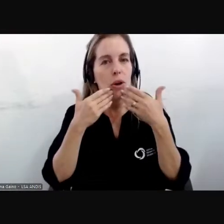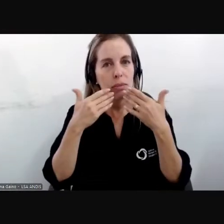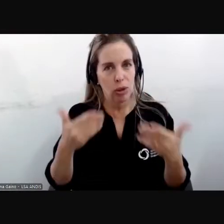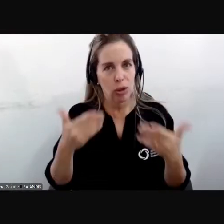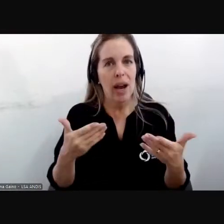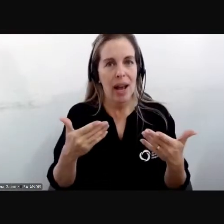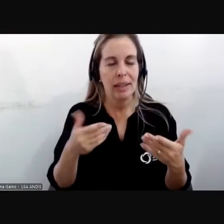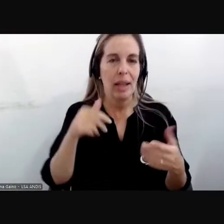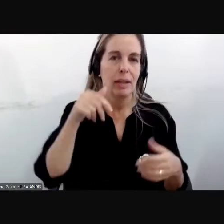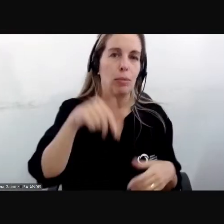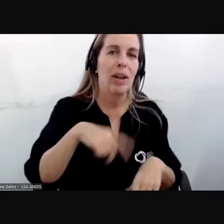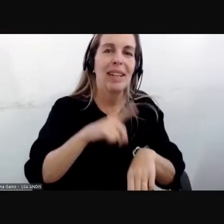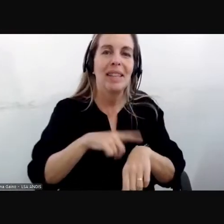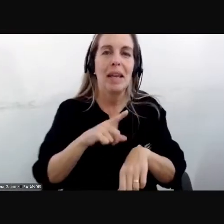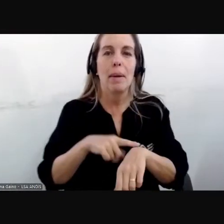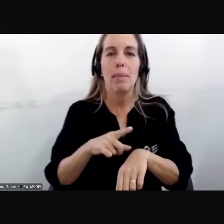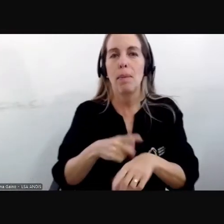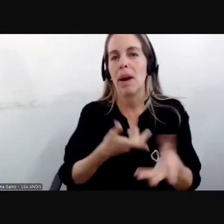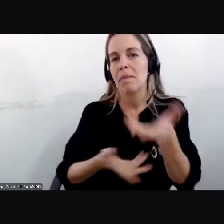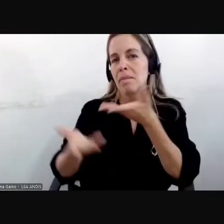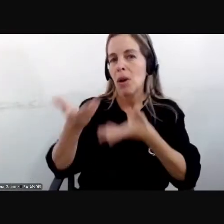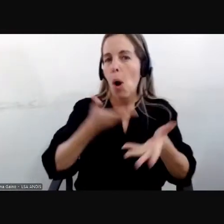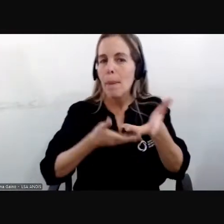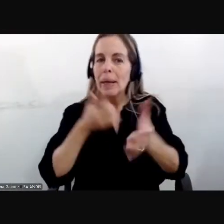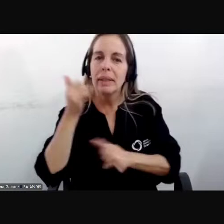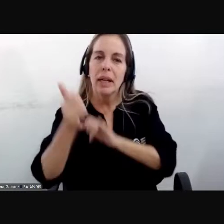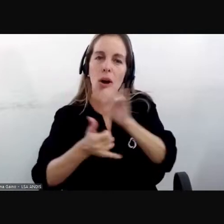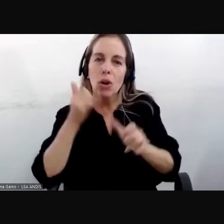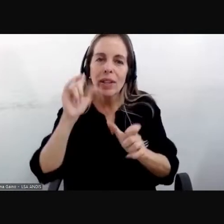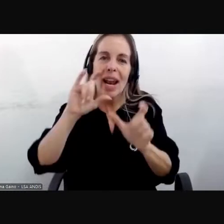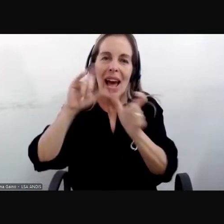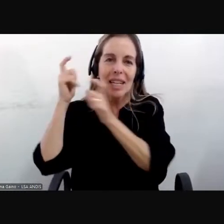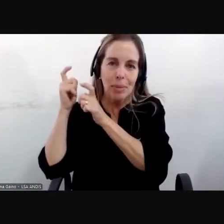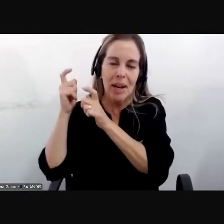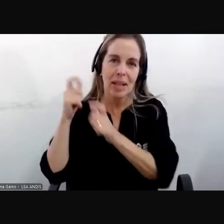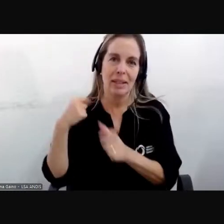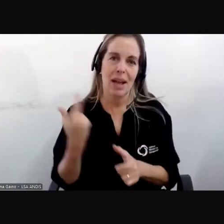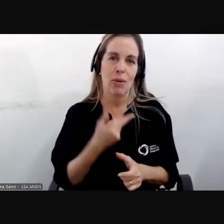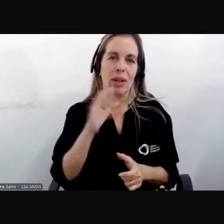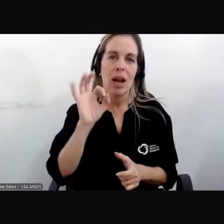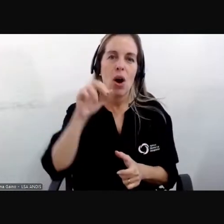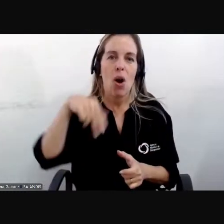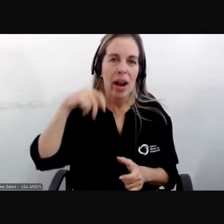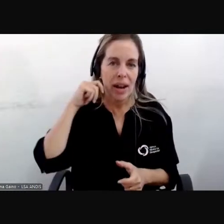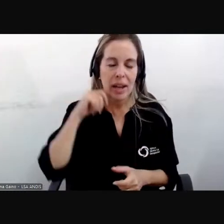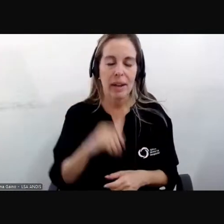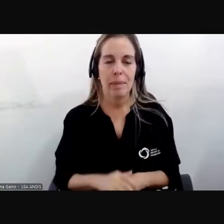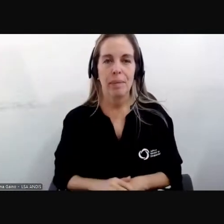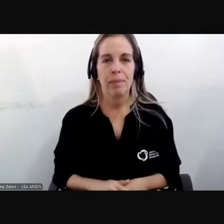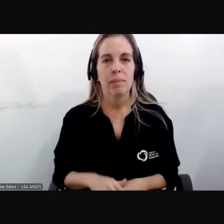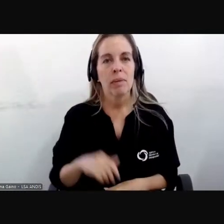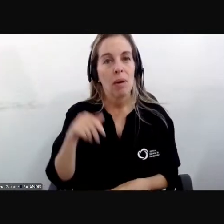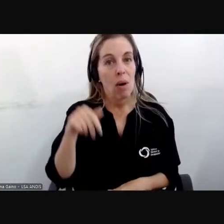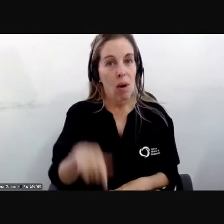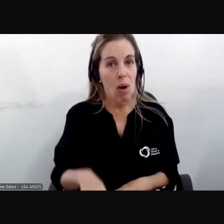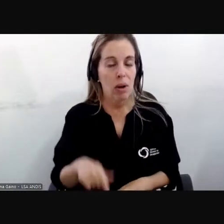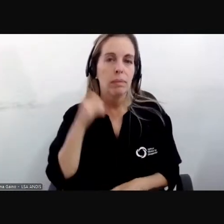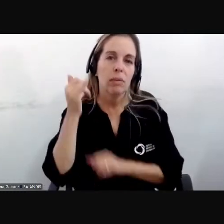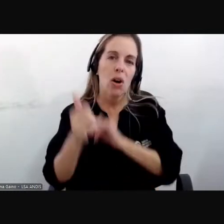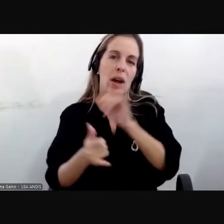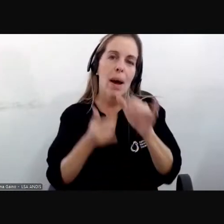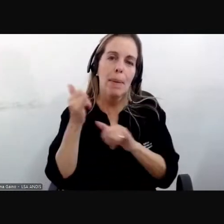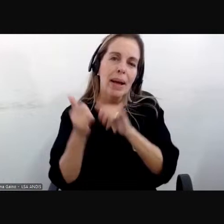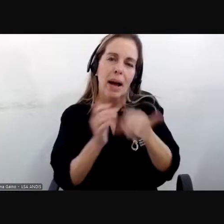CIPDH team for the invitation for this space to share Verite's experiences. Today, I will